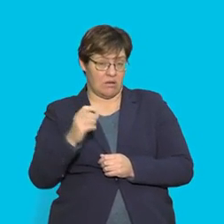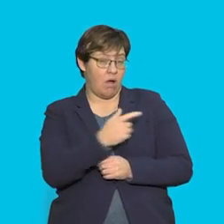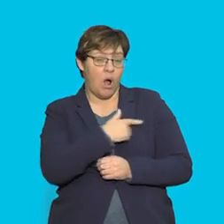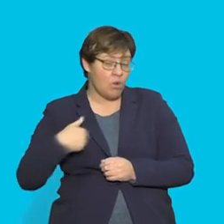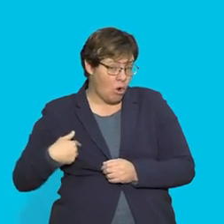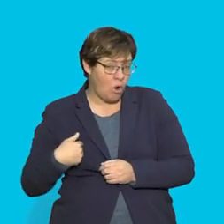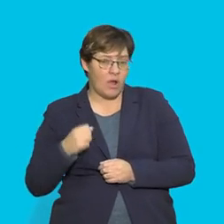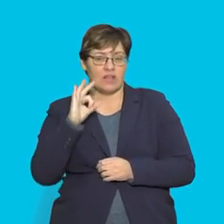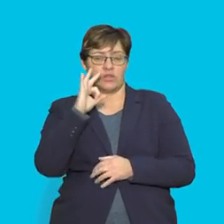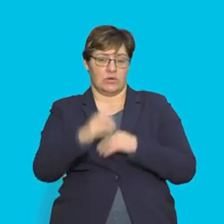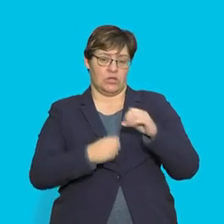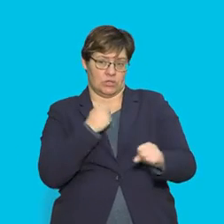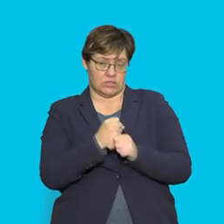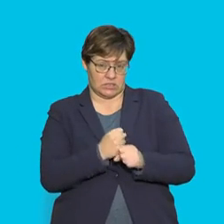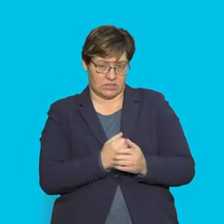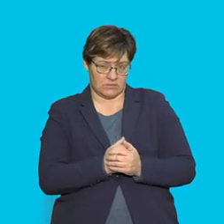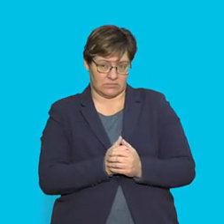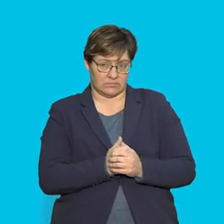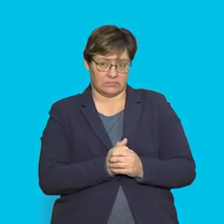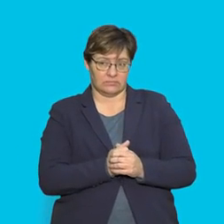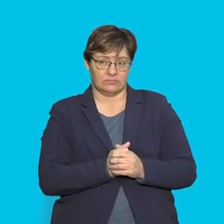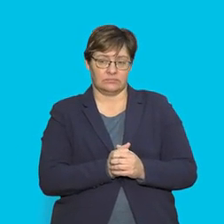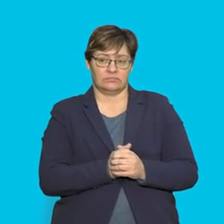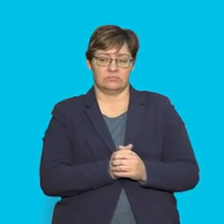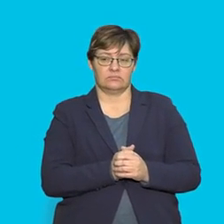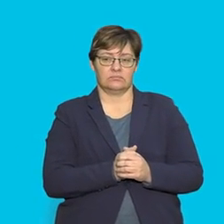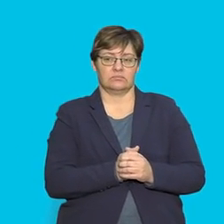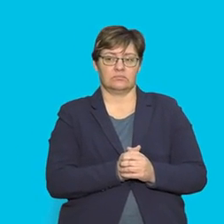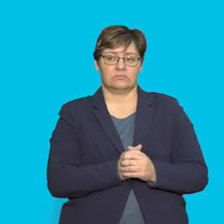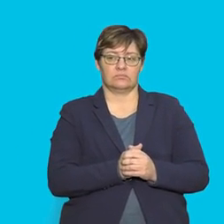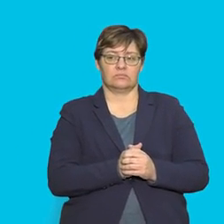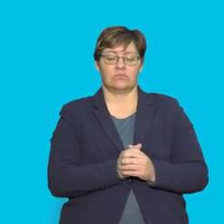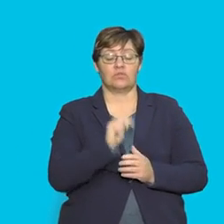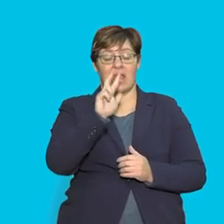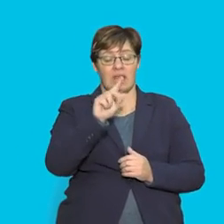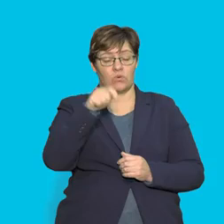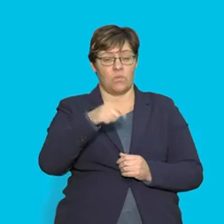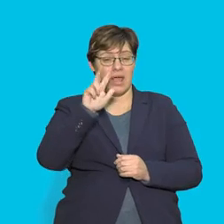years, right? So you'd find that, and this is at